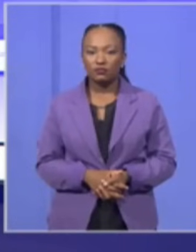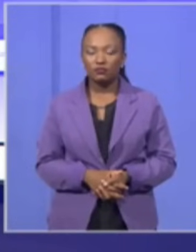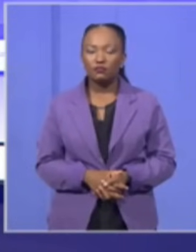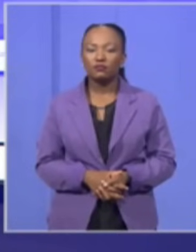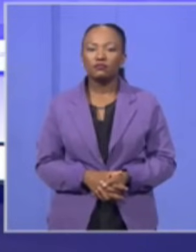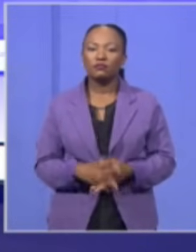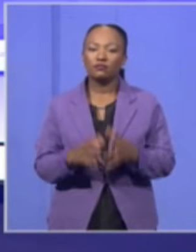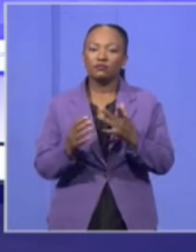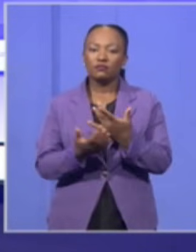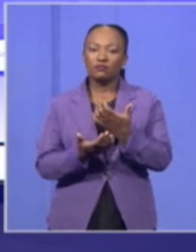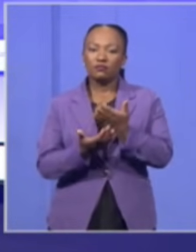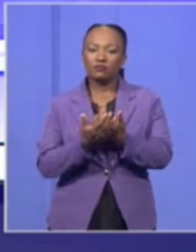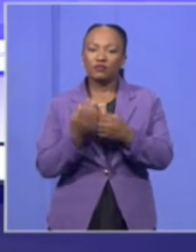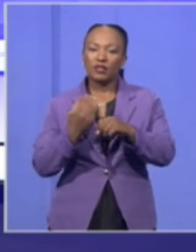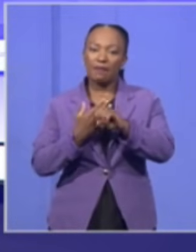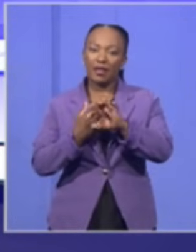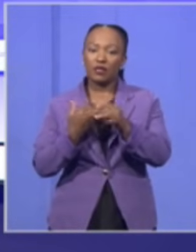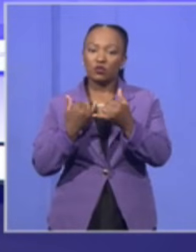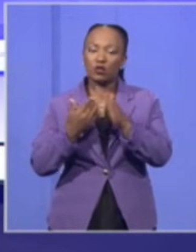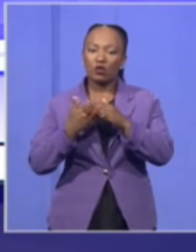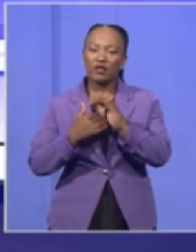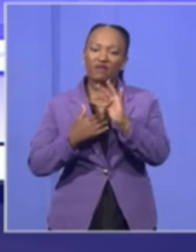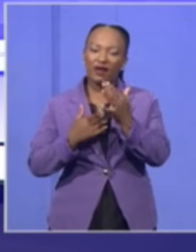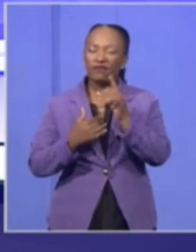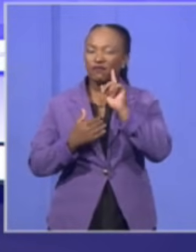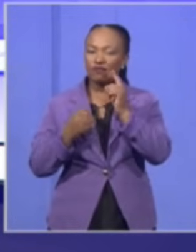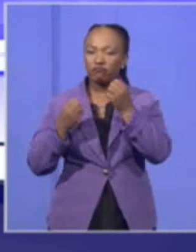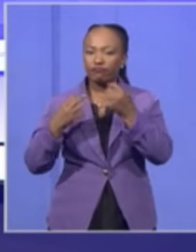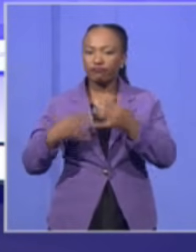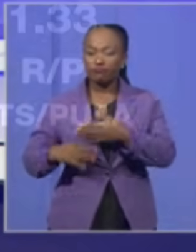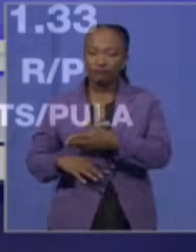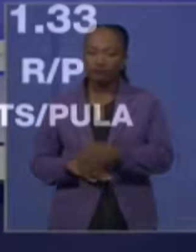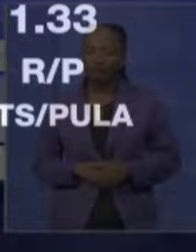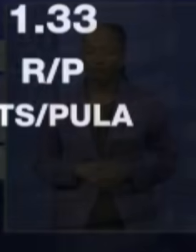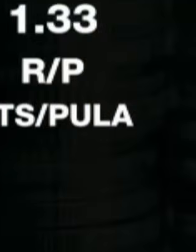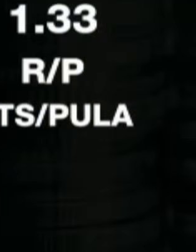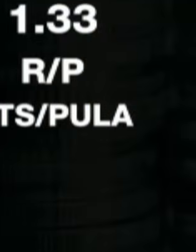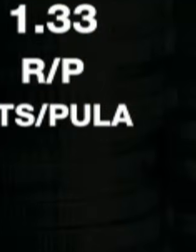Mebaraka e tswaletše e reng ya bohlano gomme a re bone gore e šomile bjang.